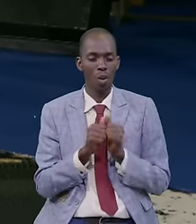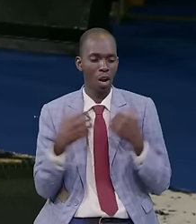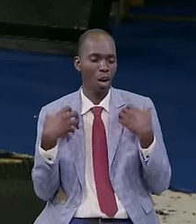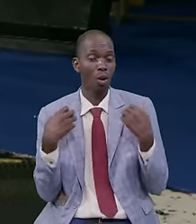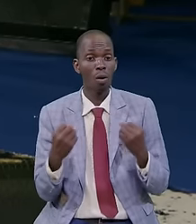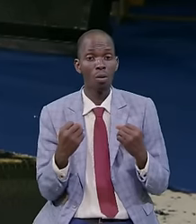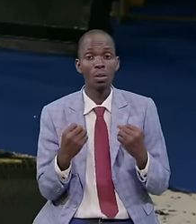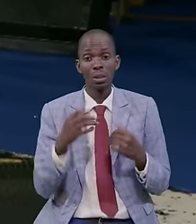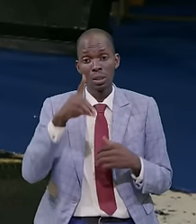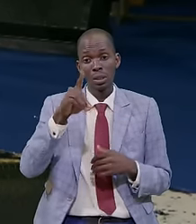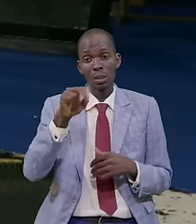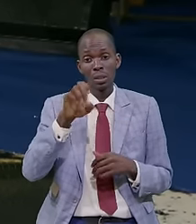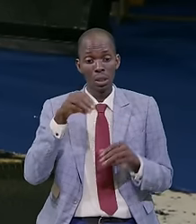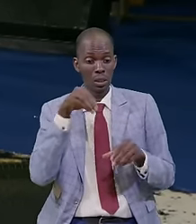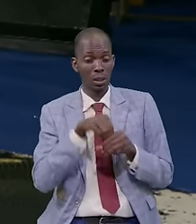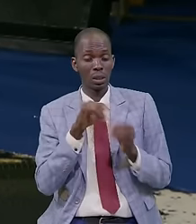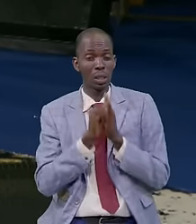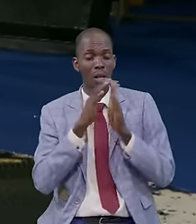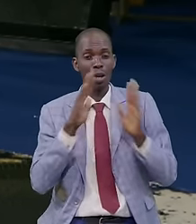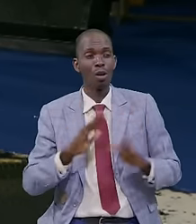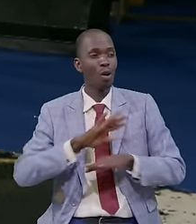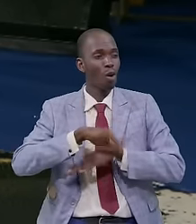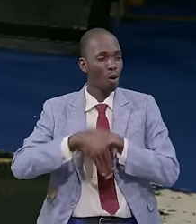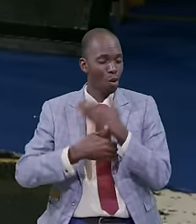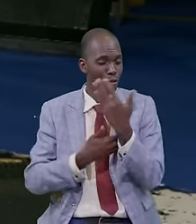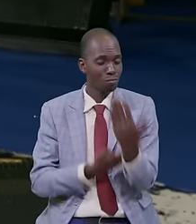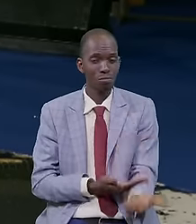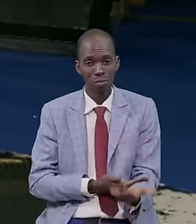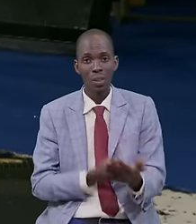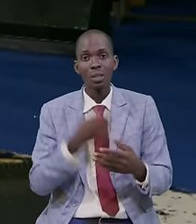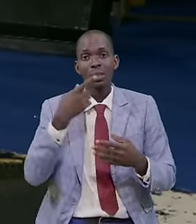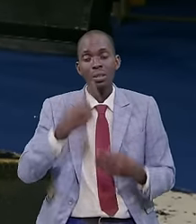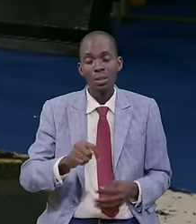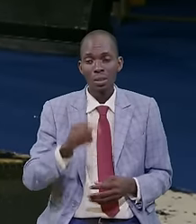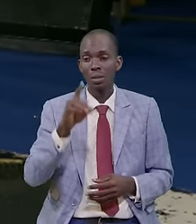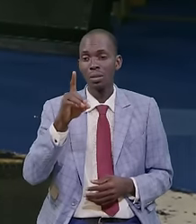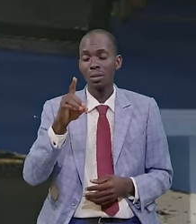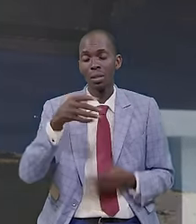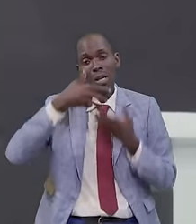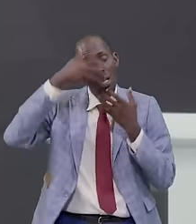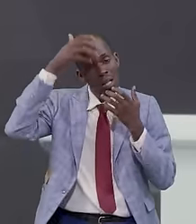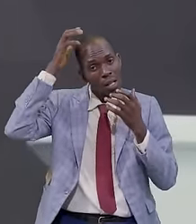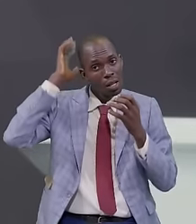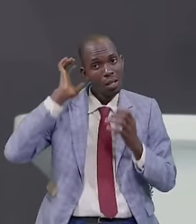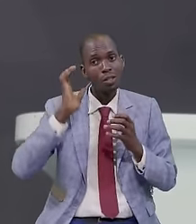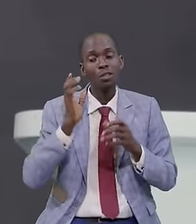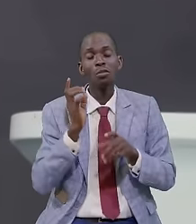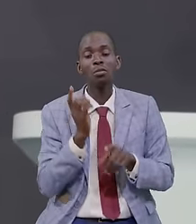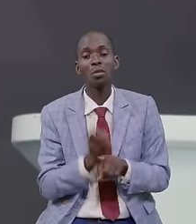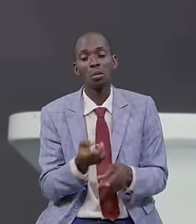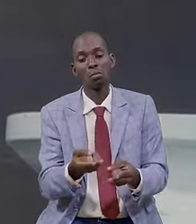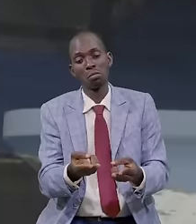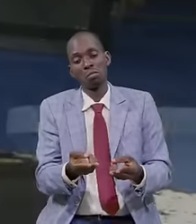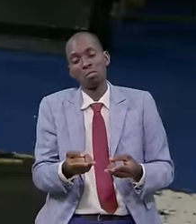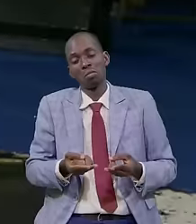night, the lions were jostling for position. Let him lie on me as the